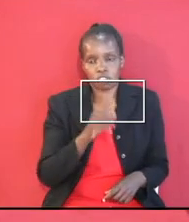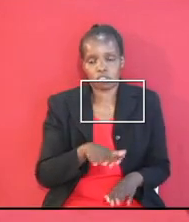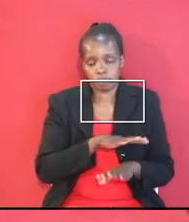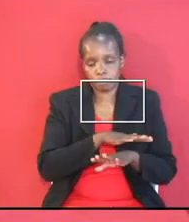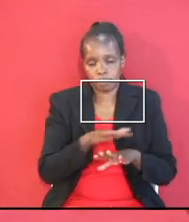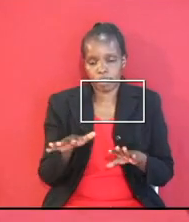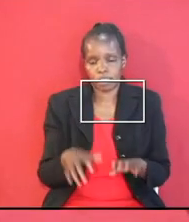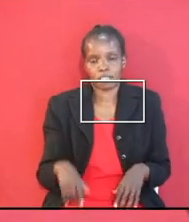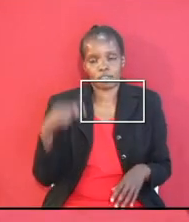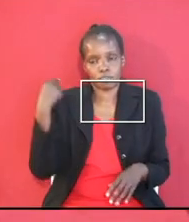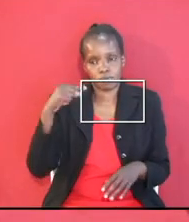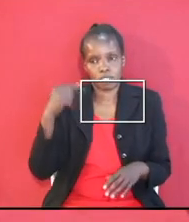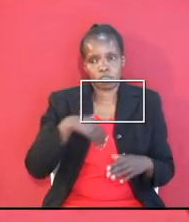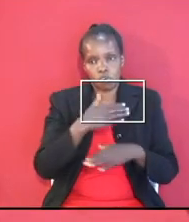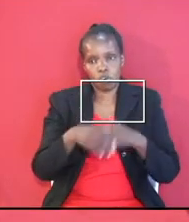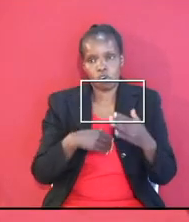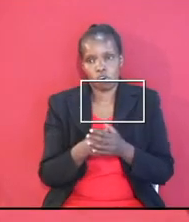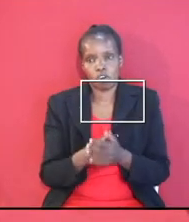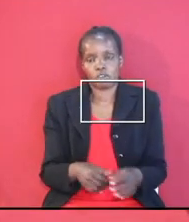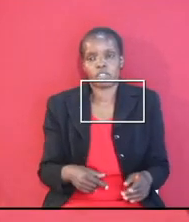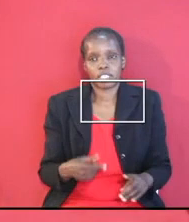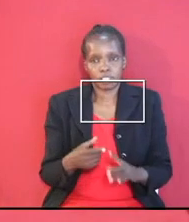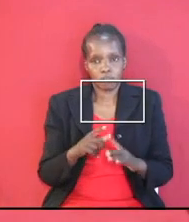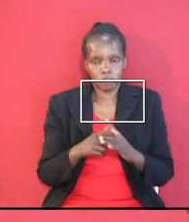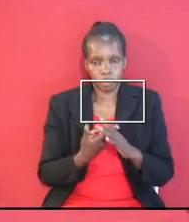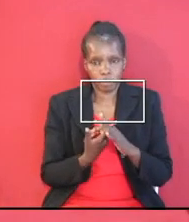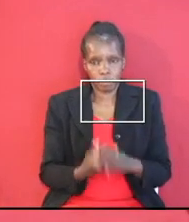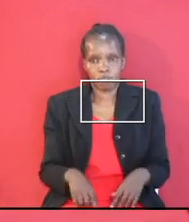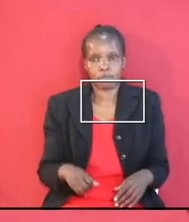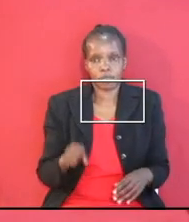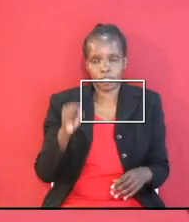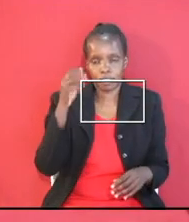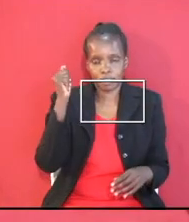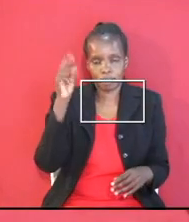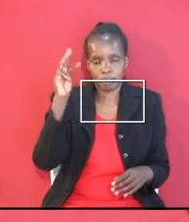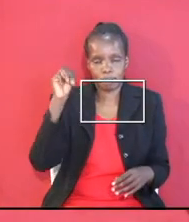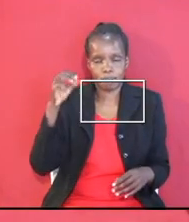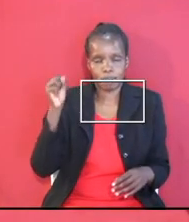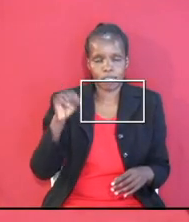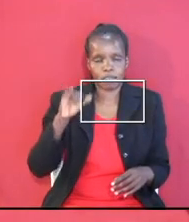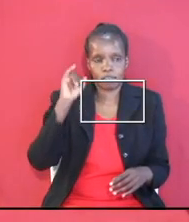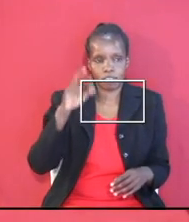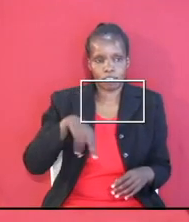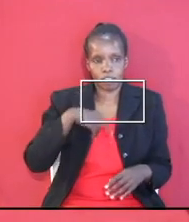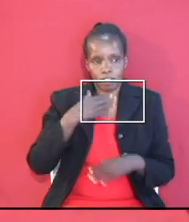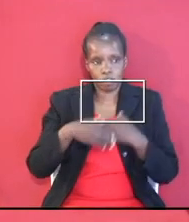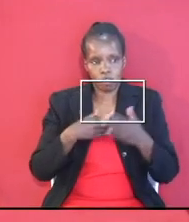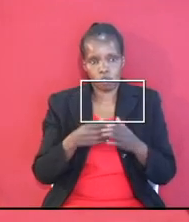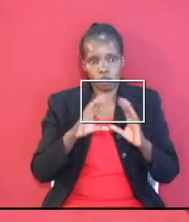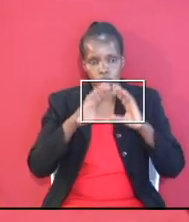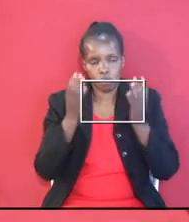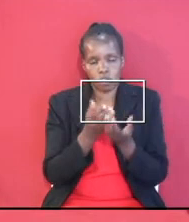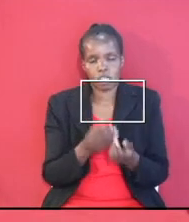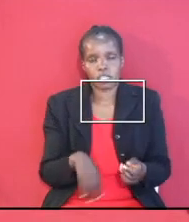to all the worlds, starting with Samaria, Judea, and to all the world. Another person? Okay. Saul